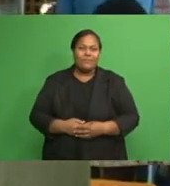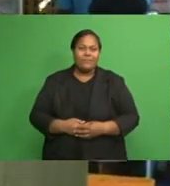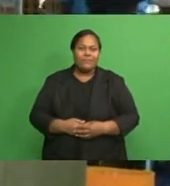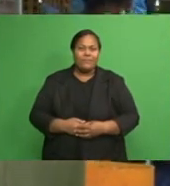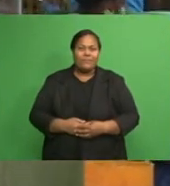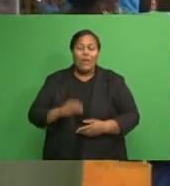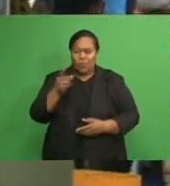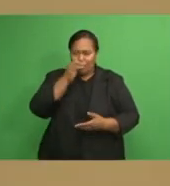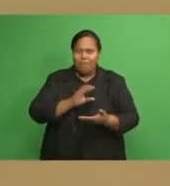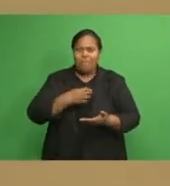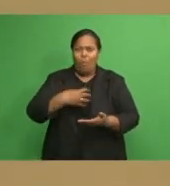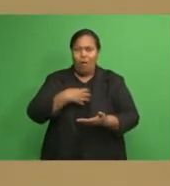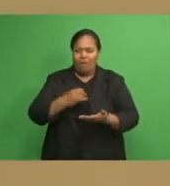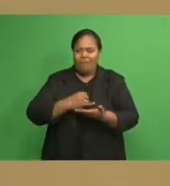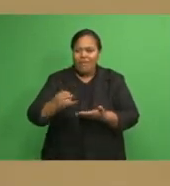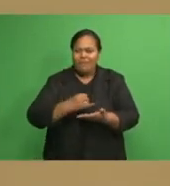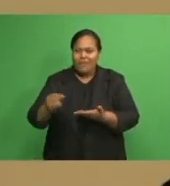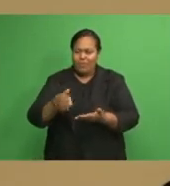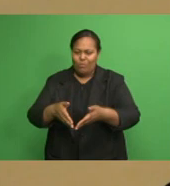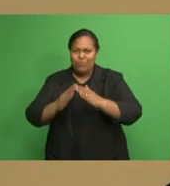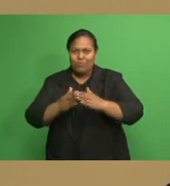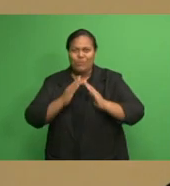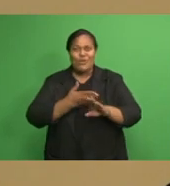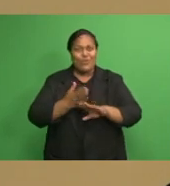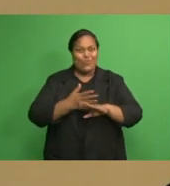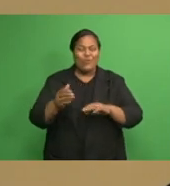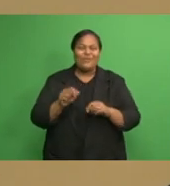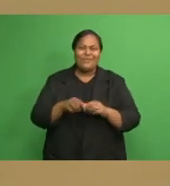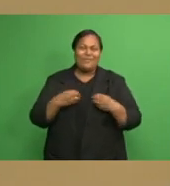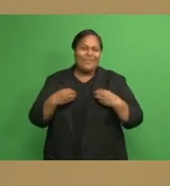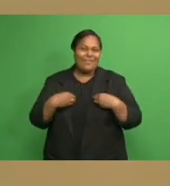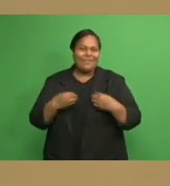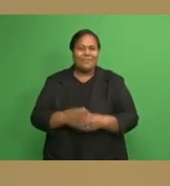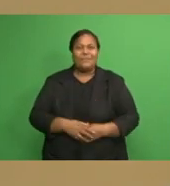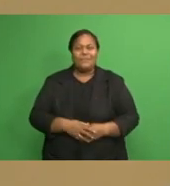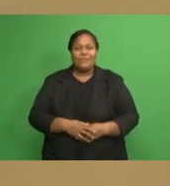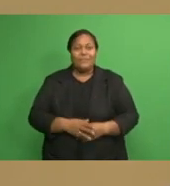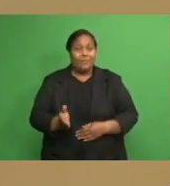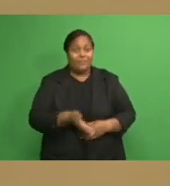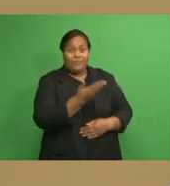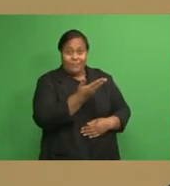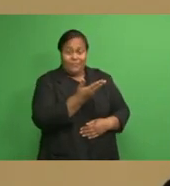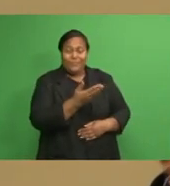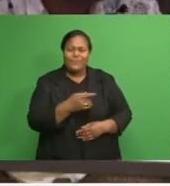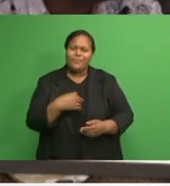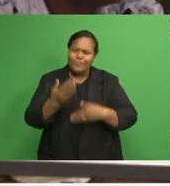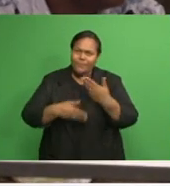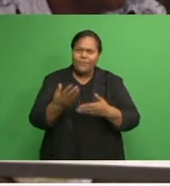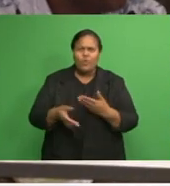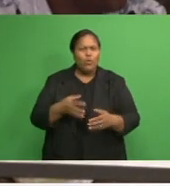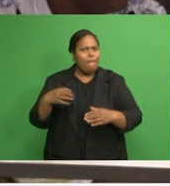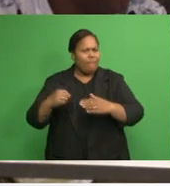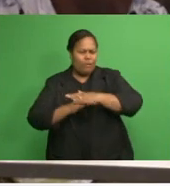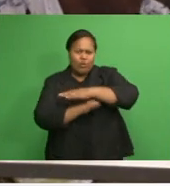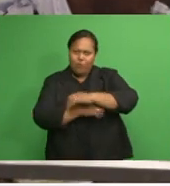investment, and also the starting up the new business. Tachiiri says setting up a firm foundation to help the recovery of our